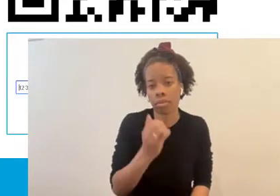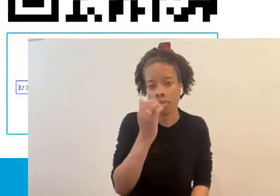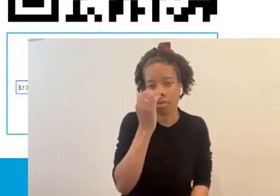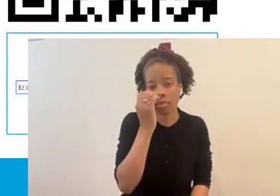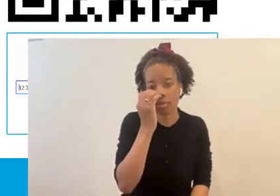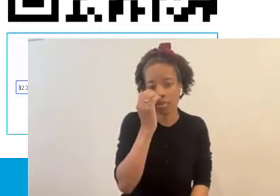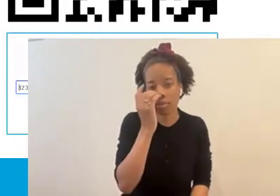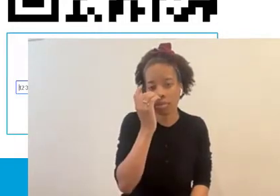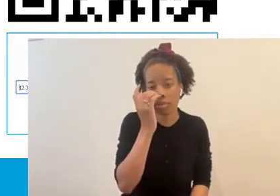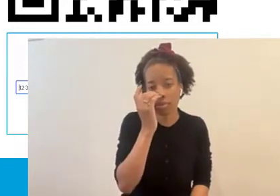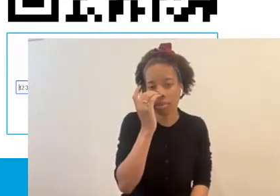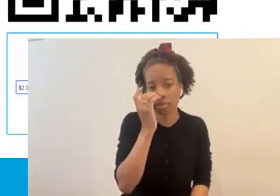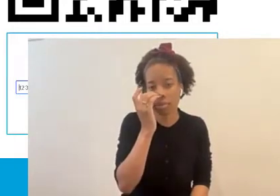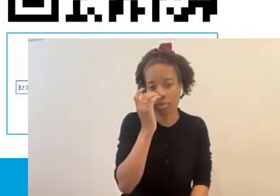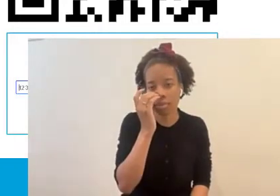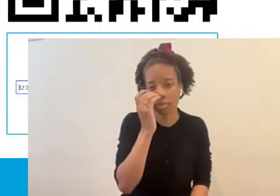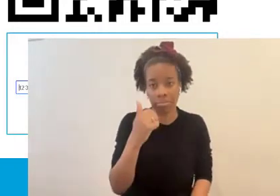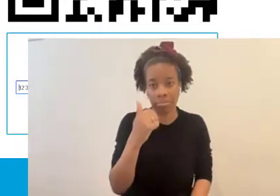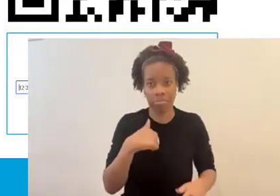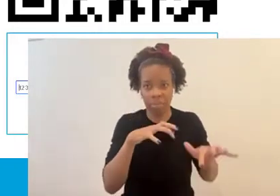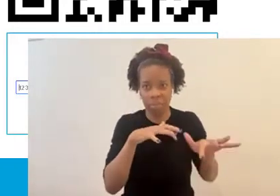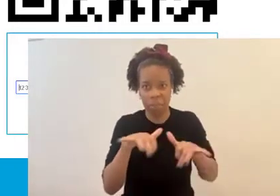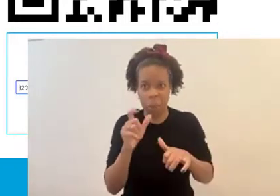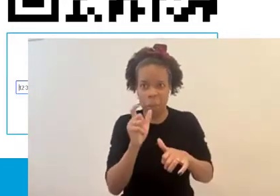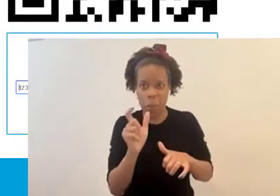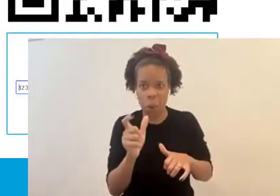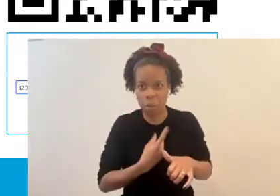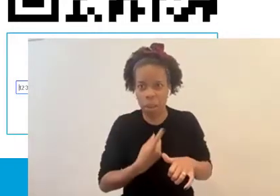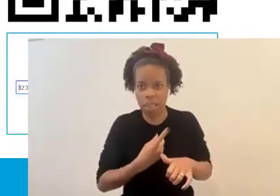I'm going to add my word myself.